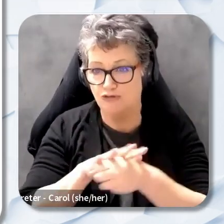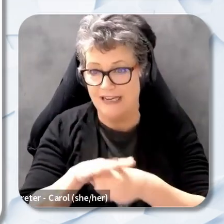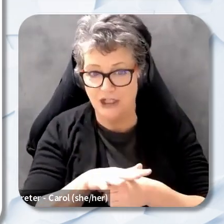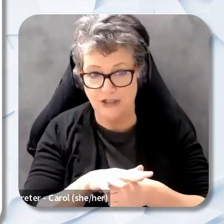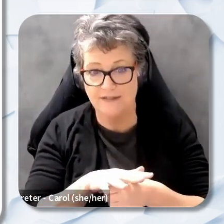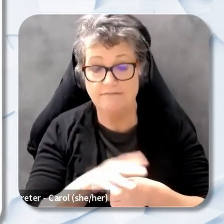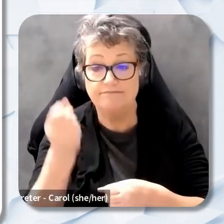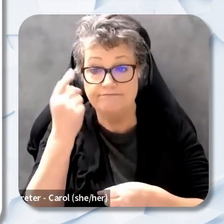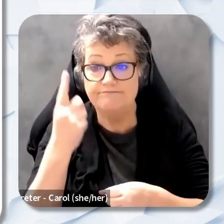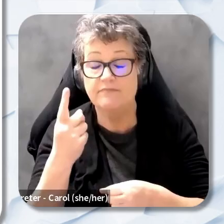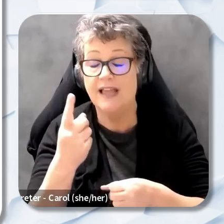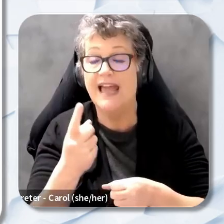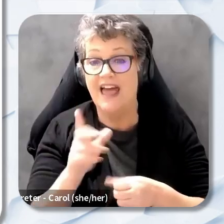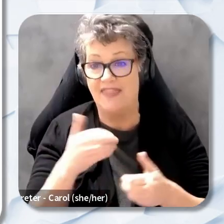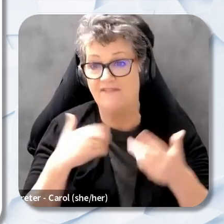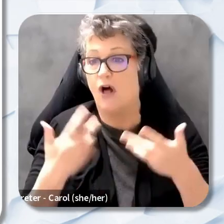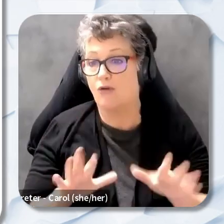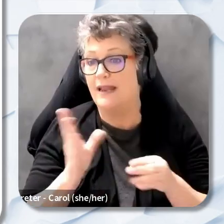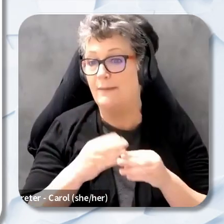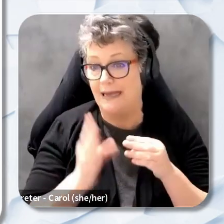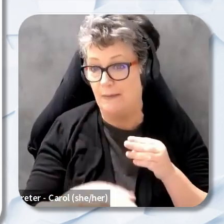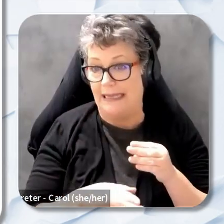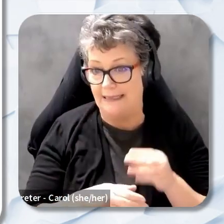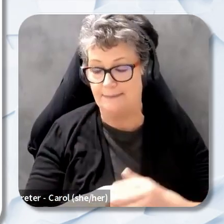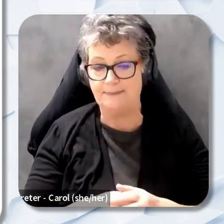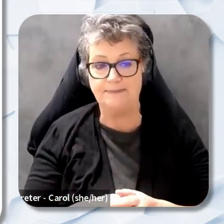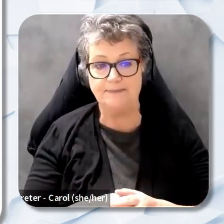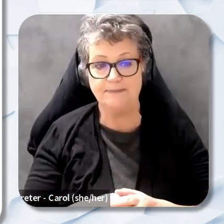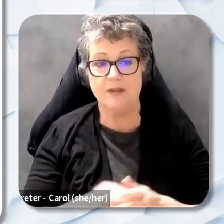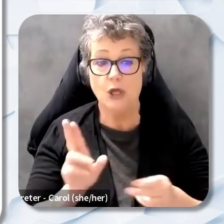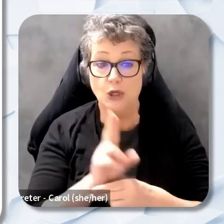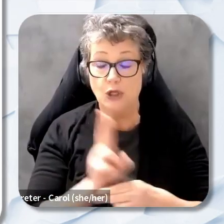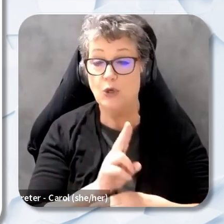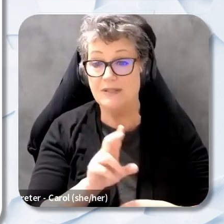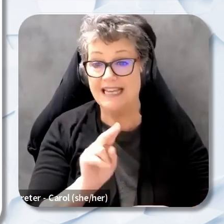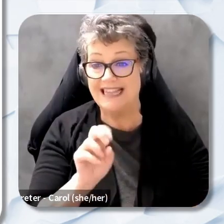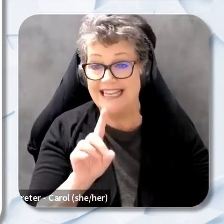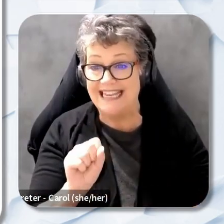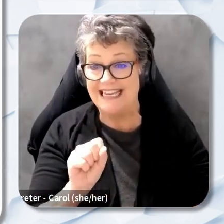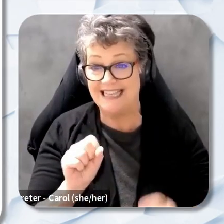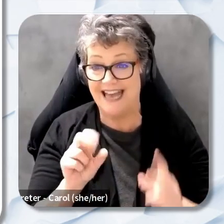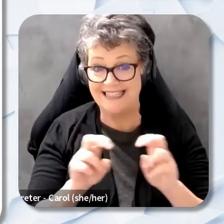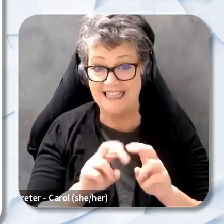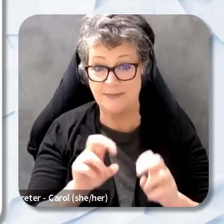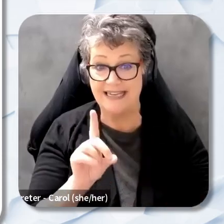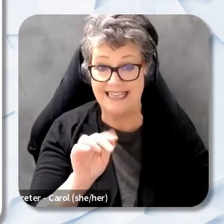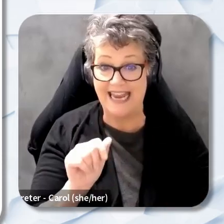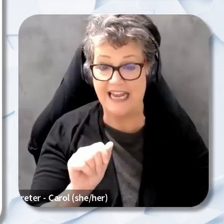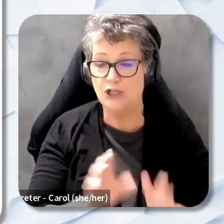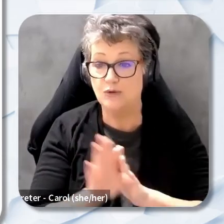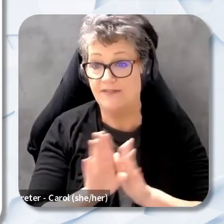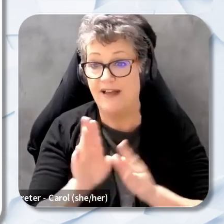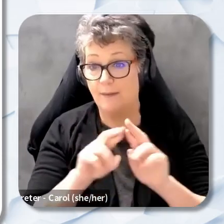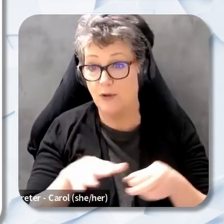As a note, needs assessments have already been completed. Using the need assessments data to develop a regional